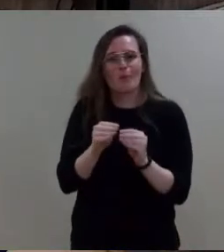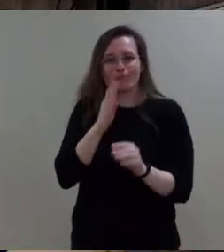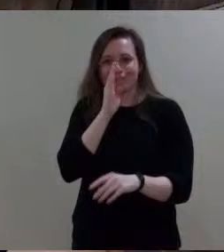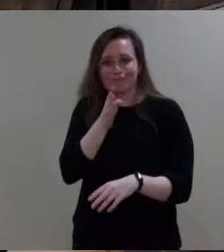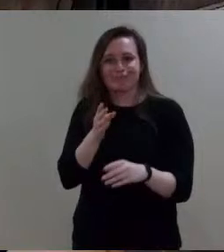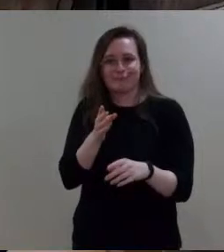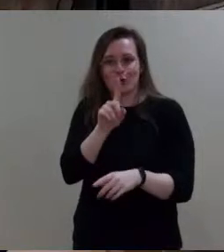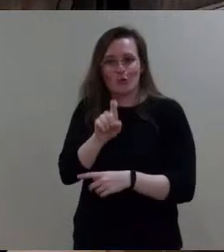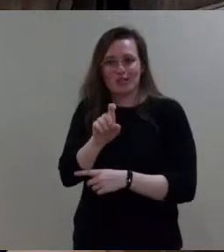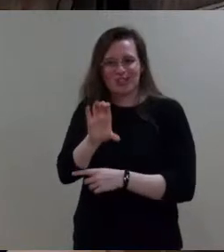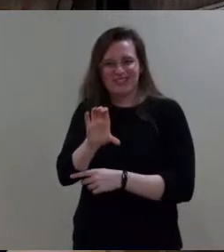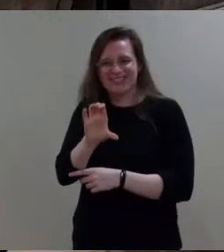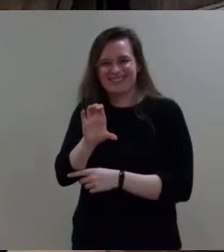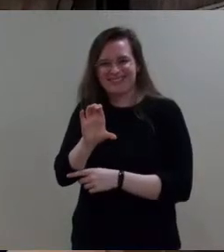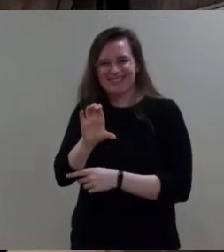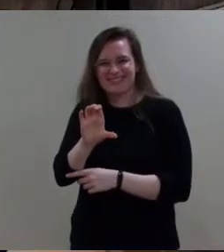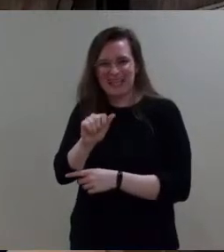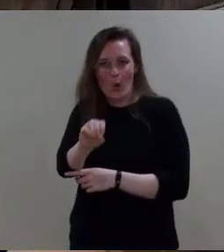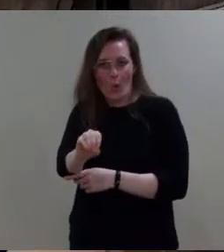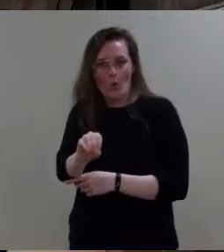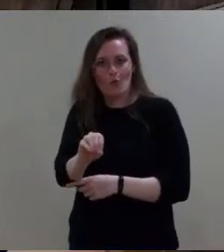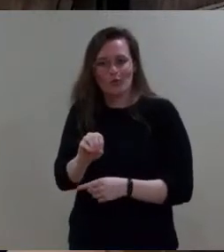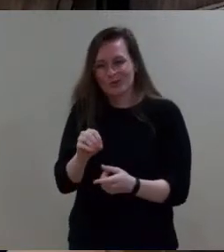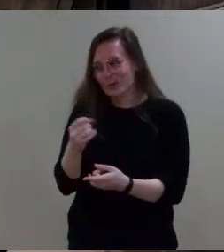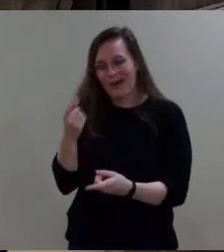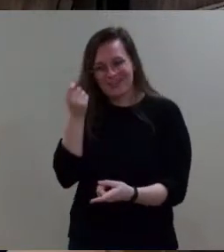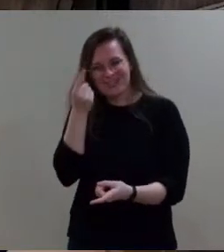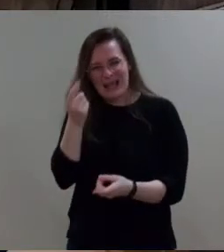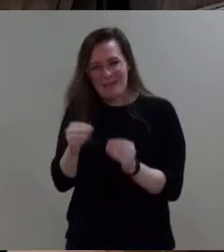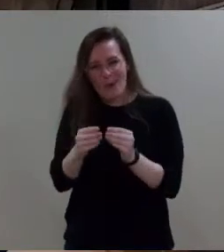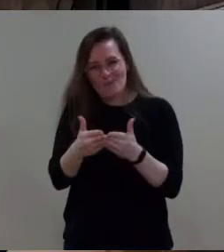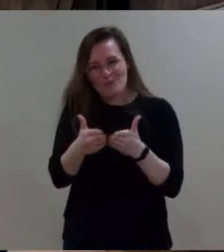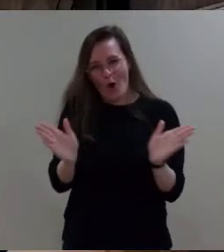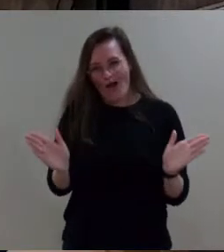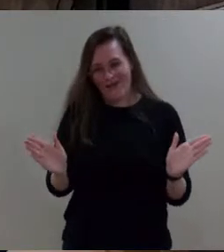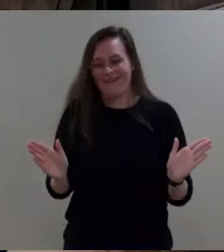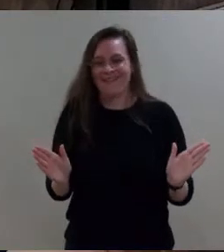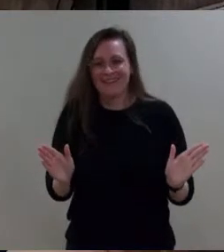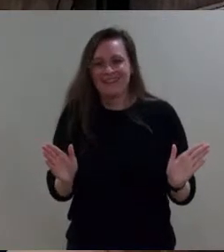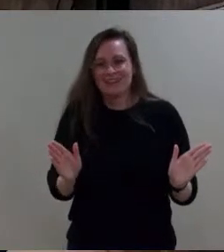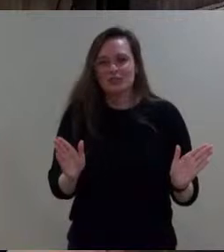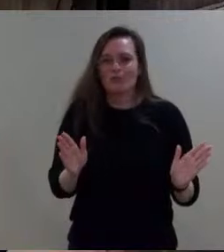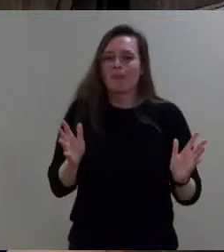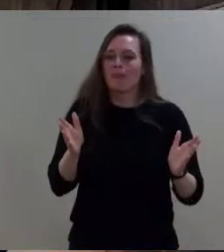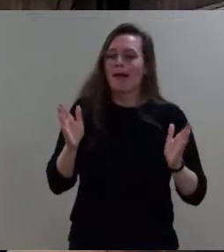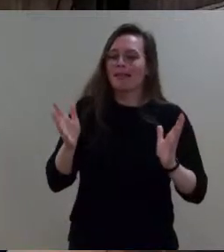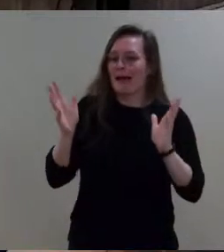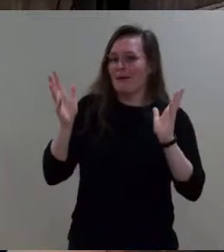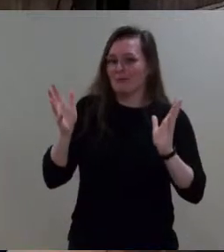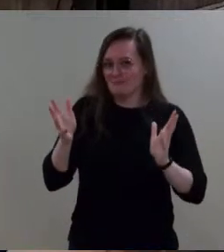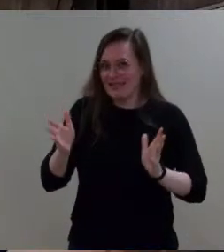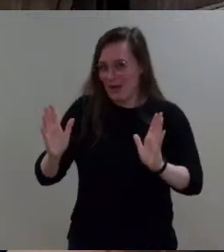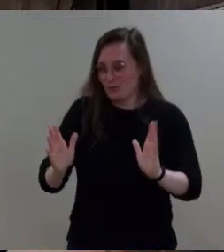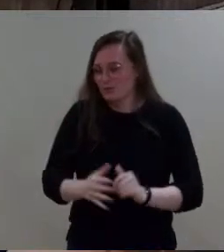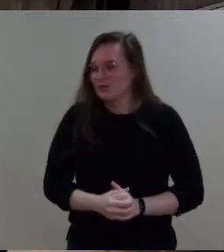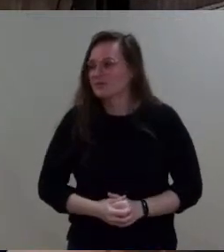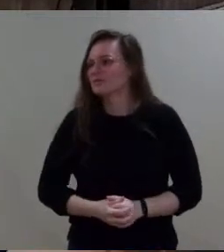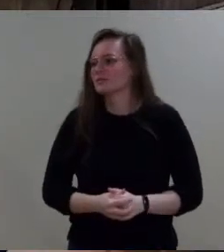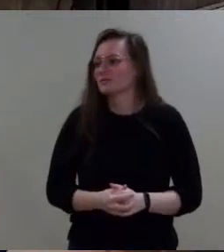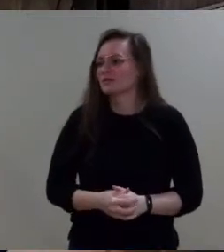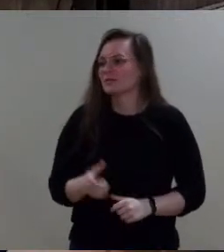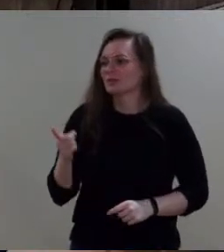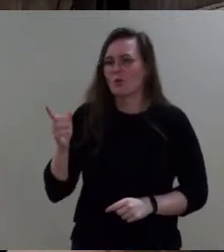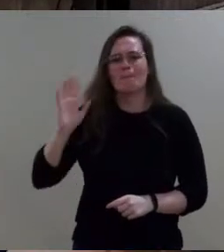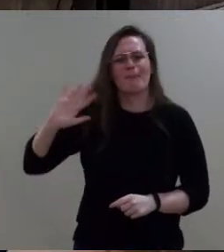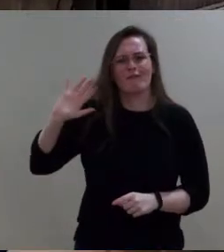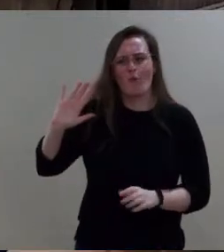yeah. I've given some latitude I here saw on that. that. But yes, Just please. a question, or I guess, and I know you can't speak for past practice,